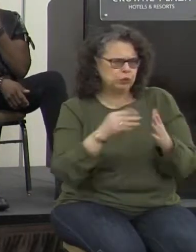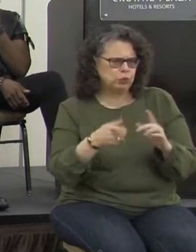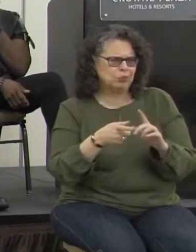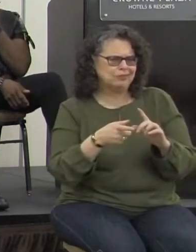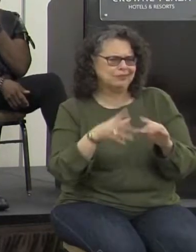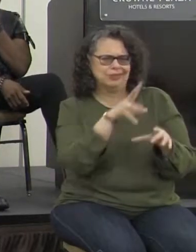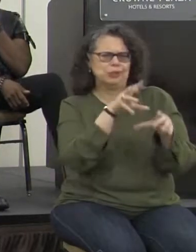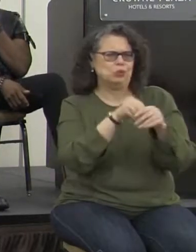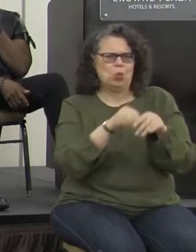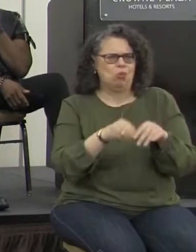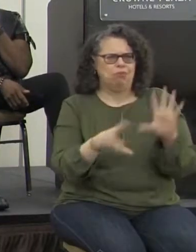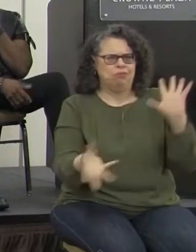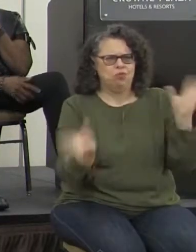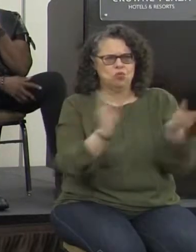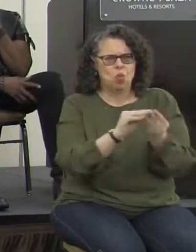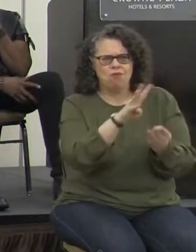to